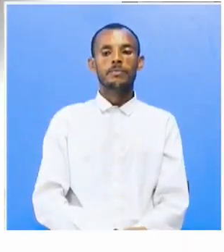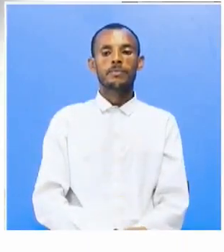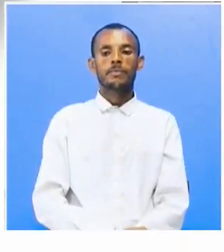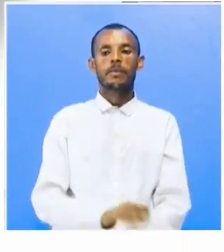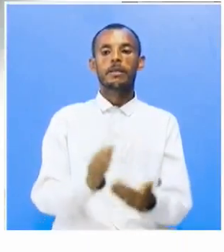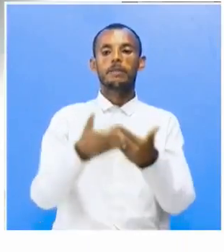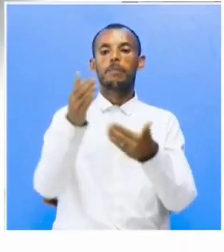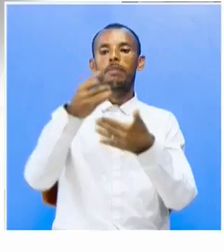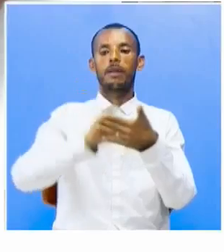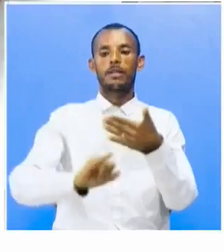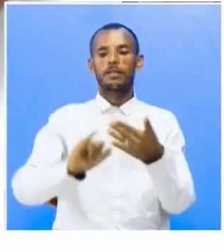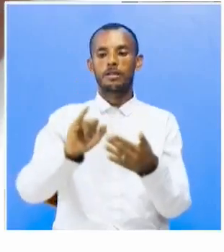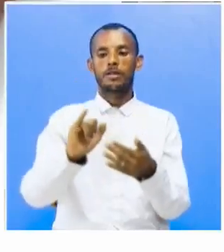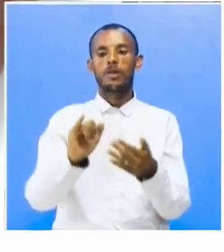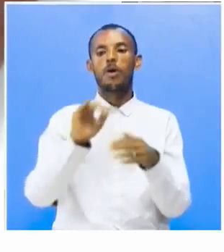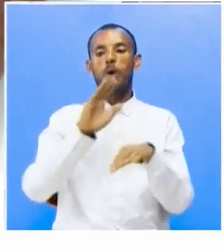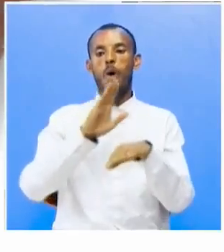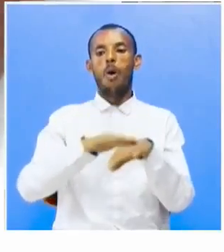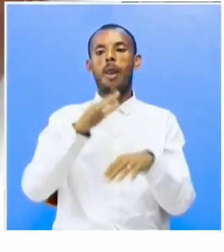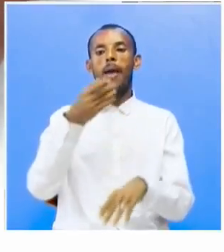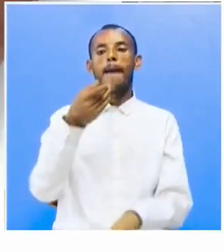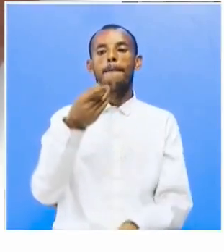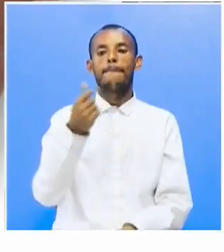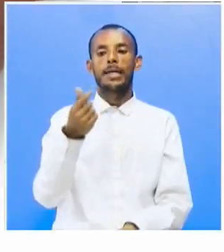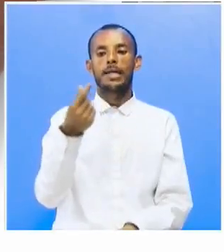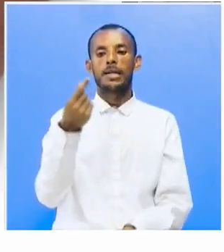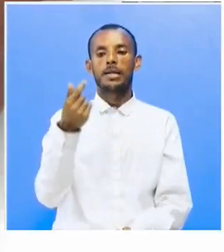Simple interest on birr